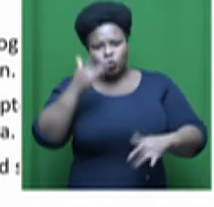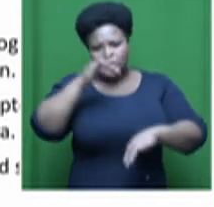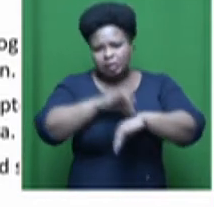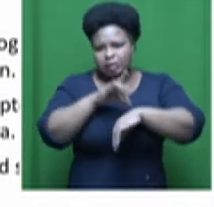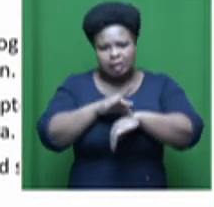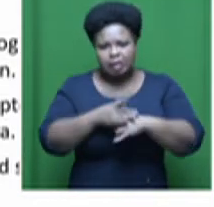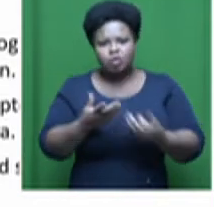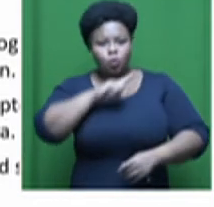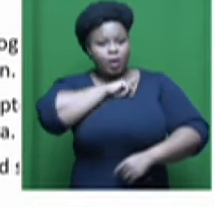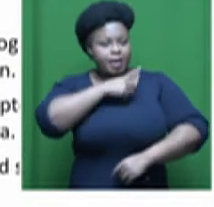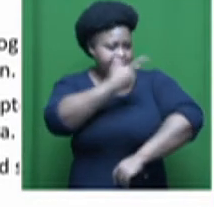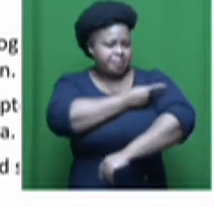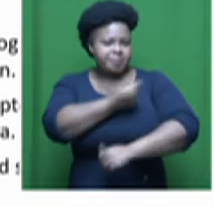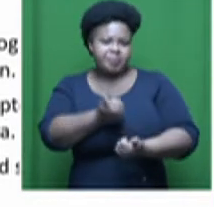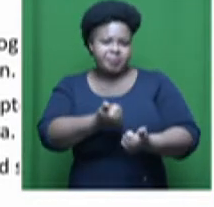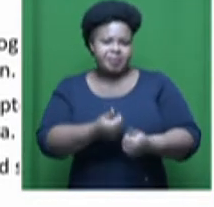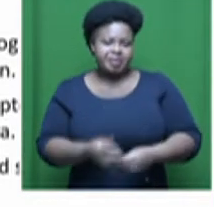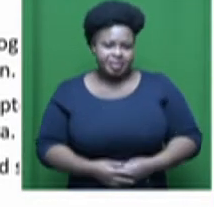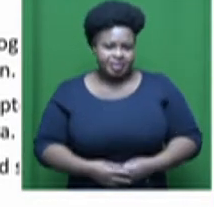disease from those particular